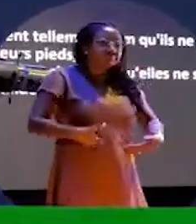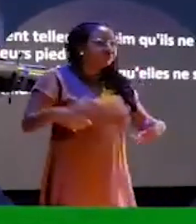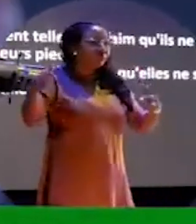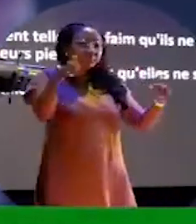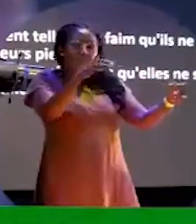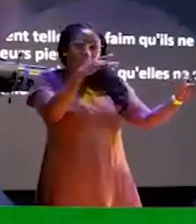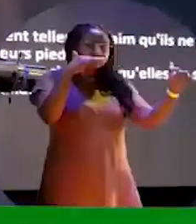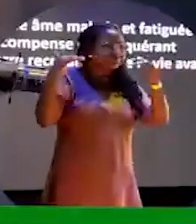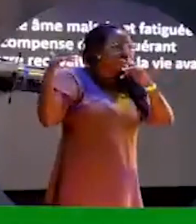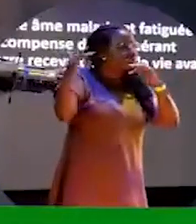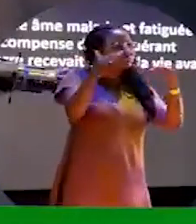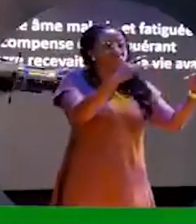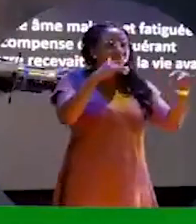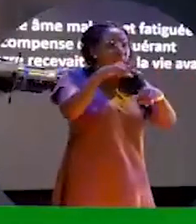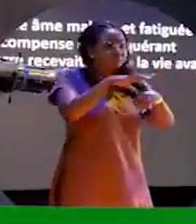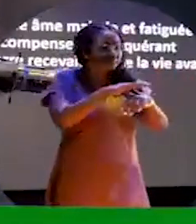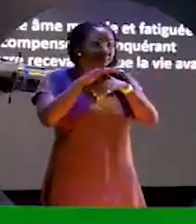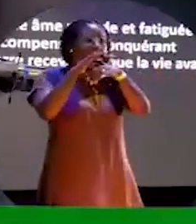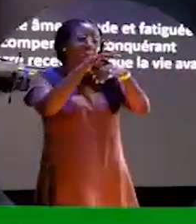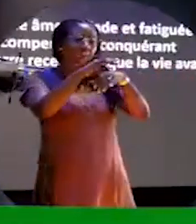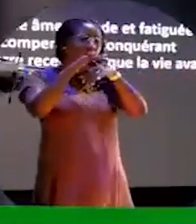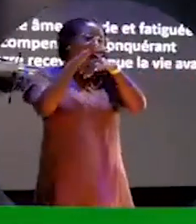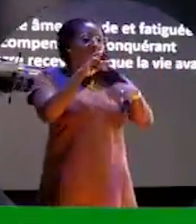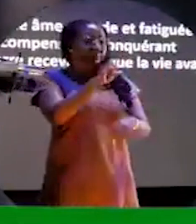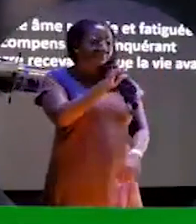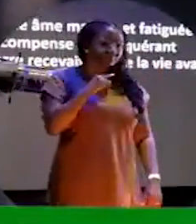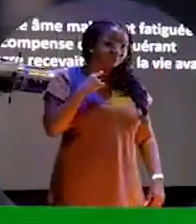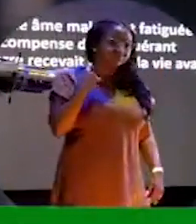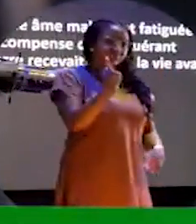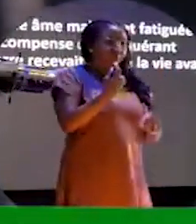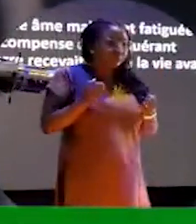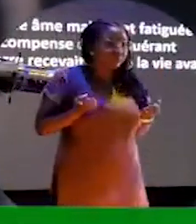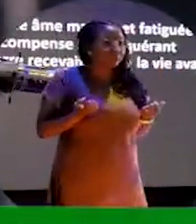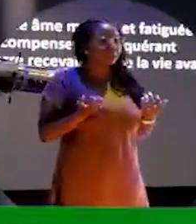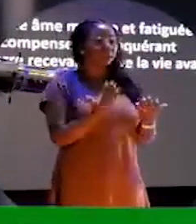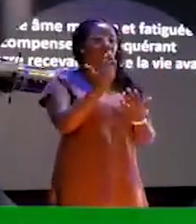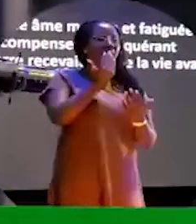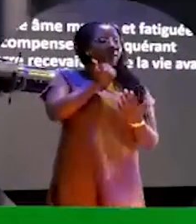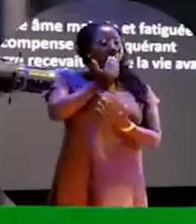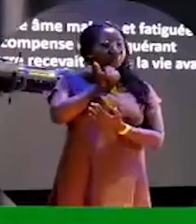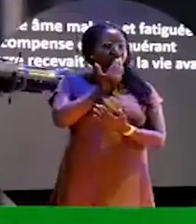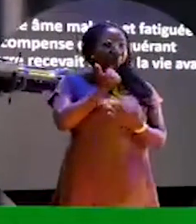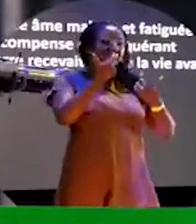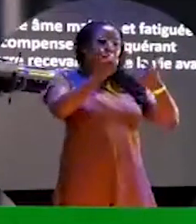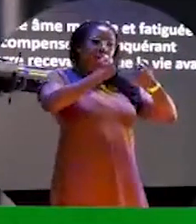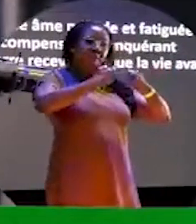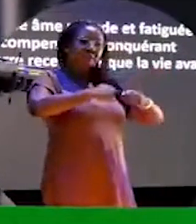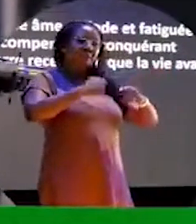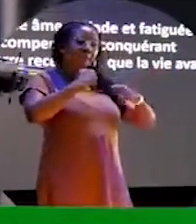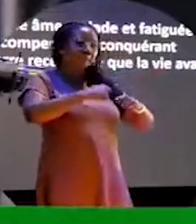feed. Of a sick and tired soul became a conqueror's reward as the